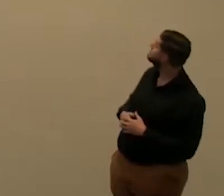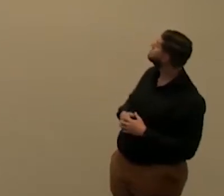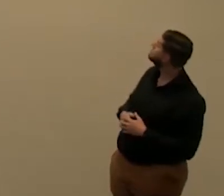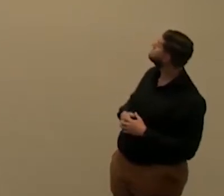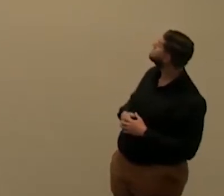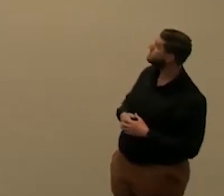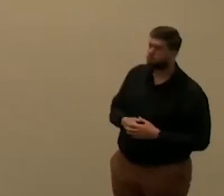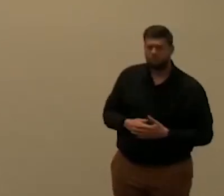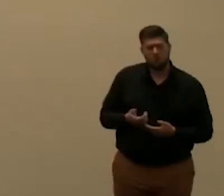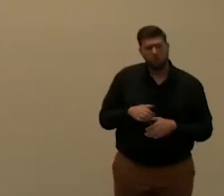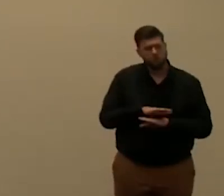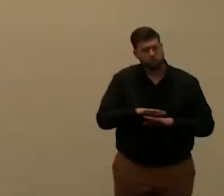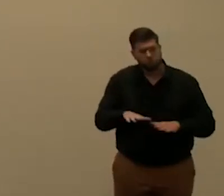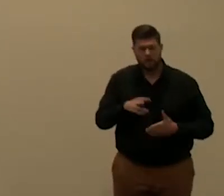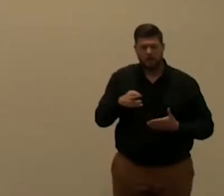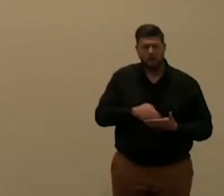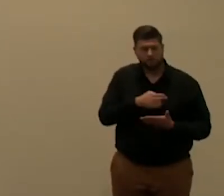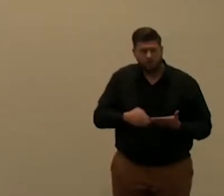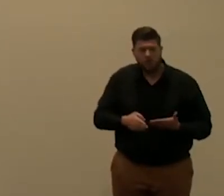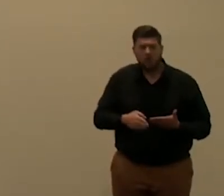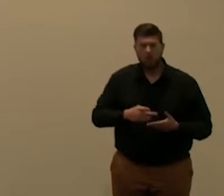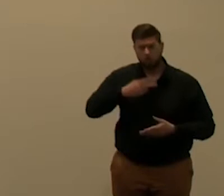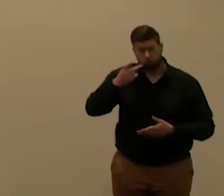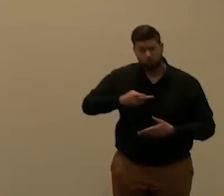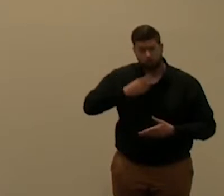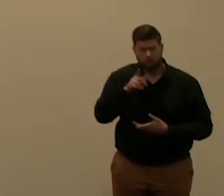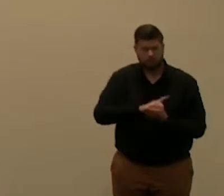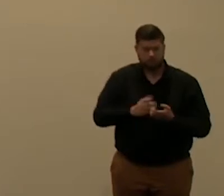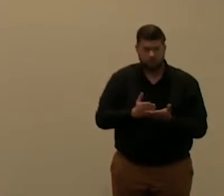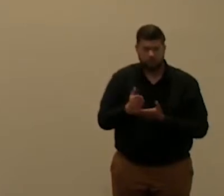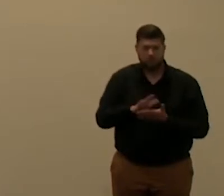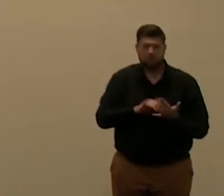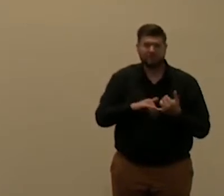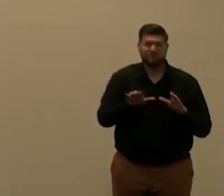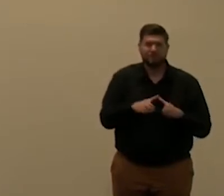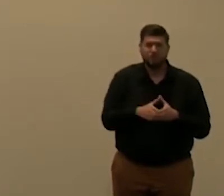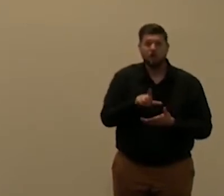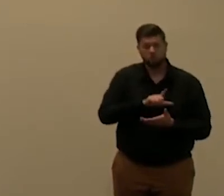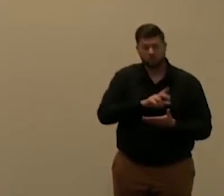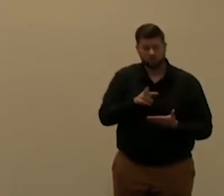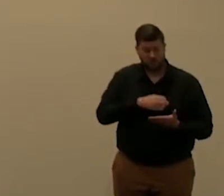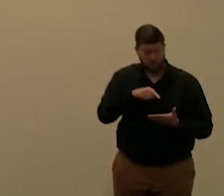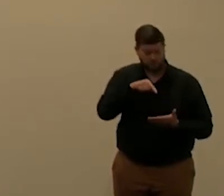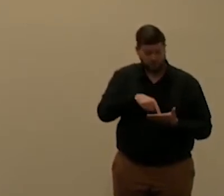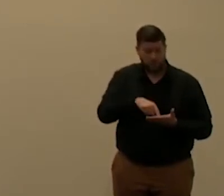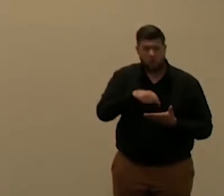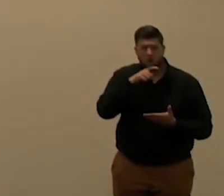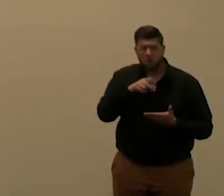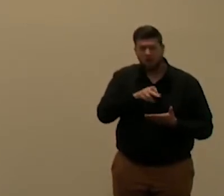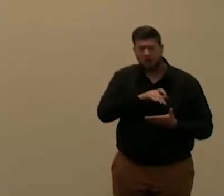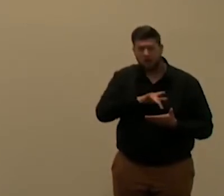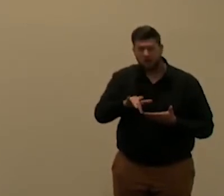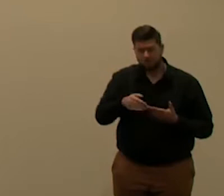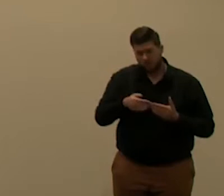Don't cancel a recurring meeting in Teams, because if you do, it will just delete all the meetings that you've ever had. It will